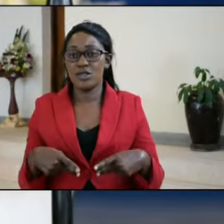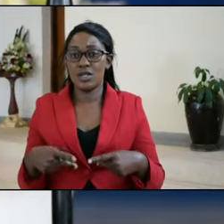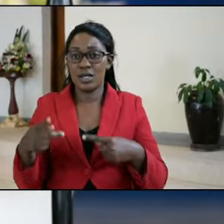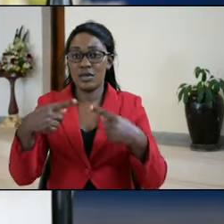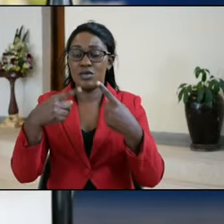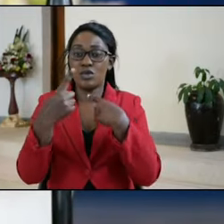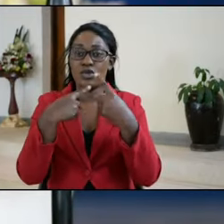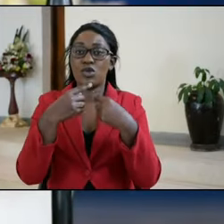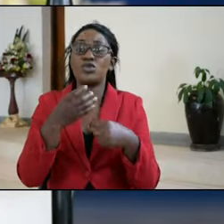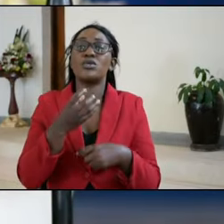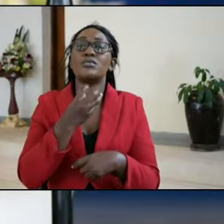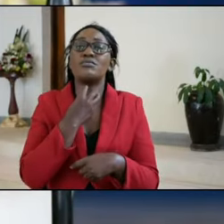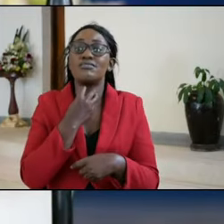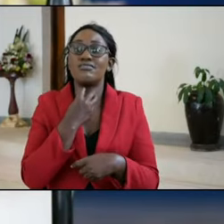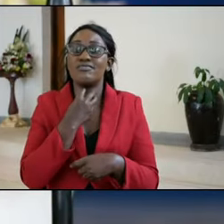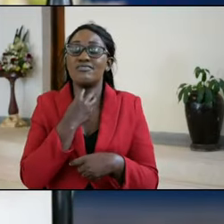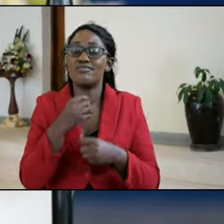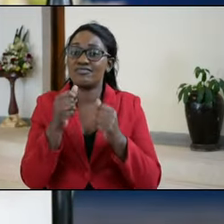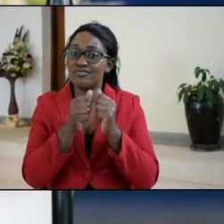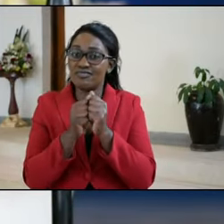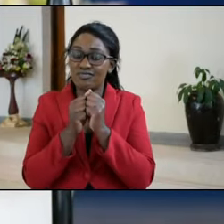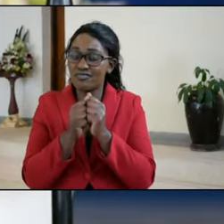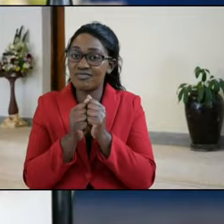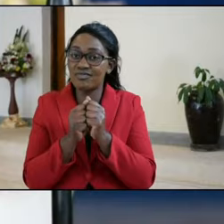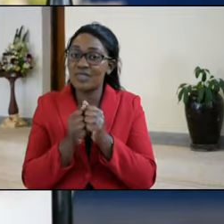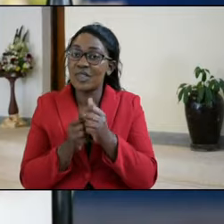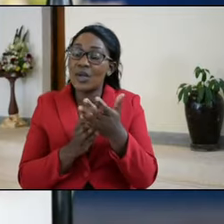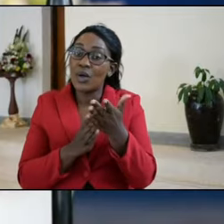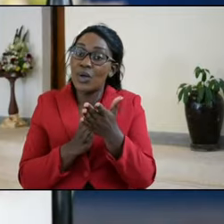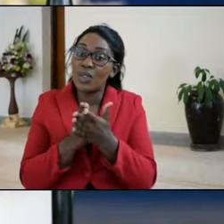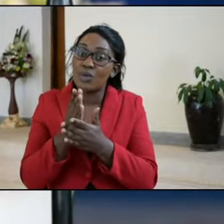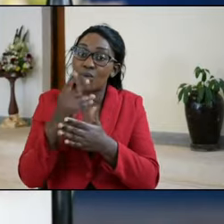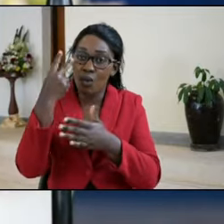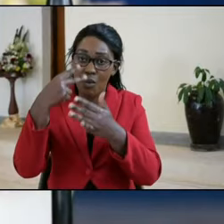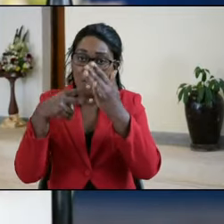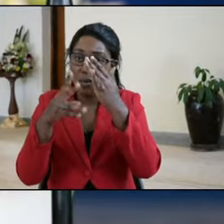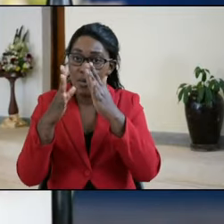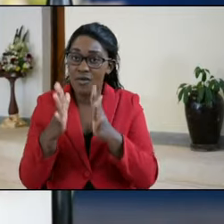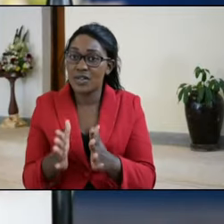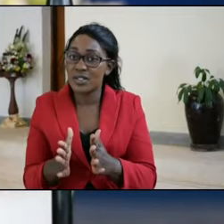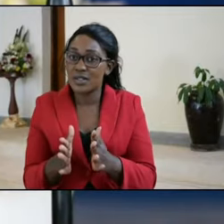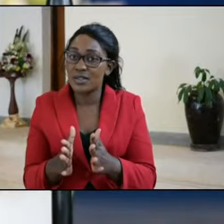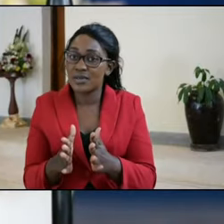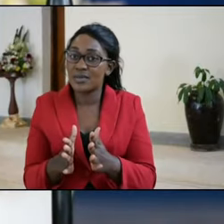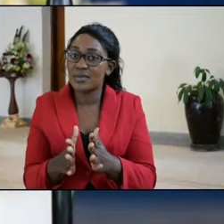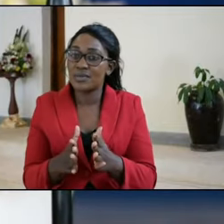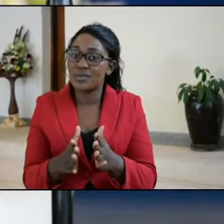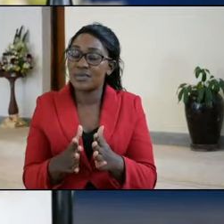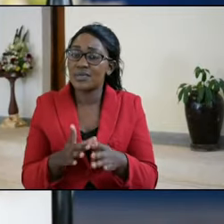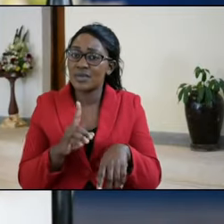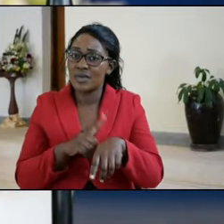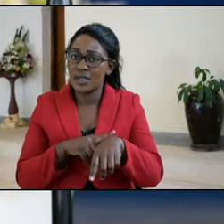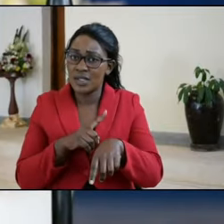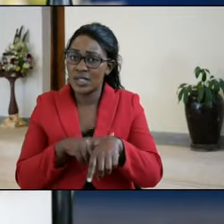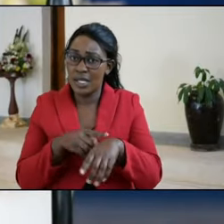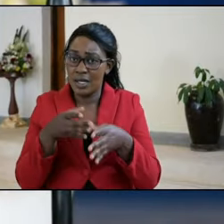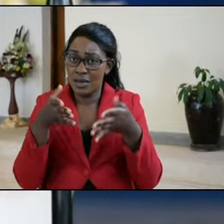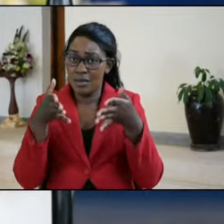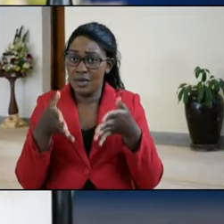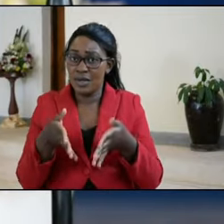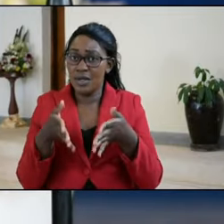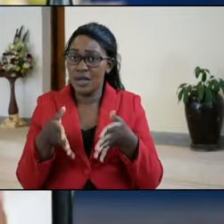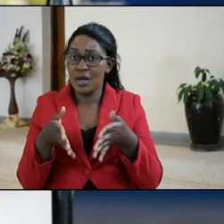that generation, He talked to them through prophets. Then during our times, He inspired the prophets and